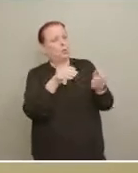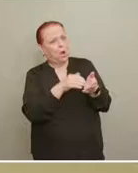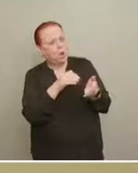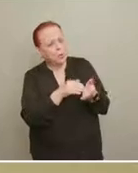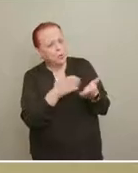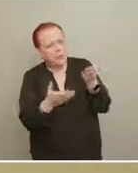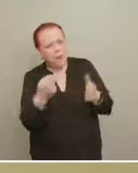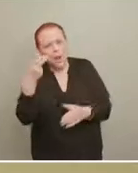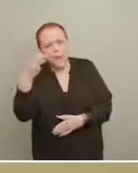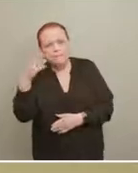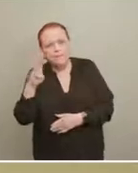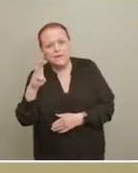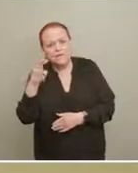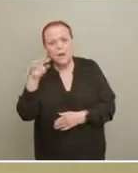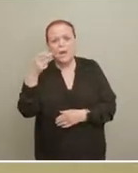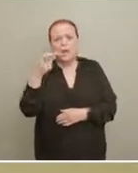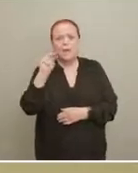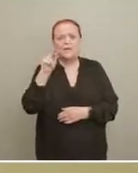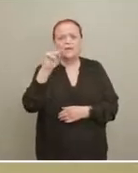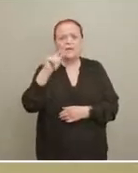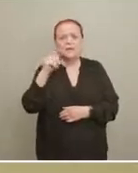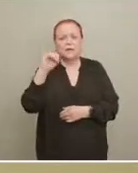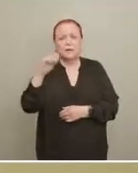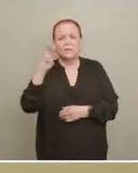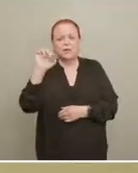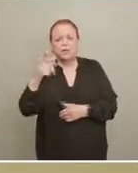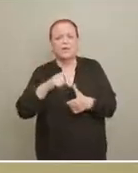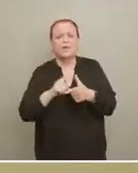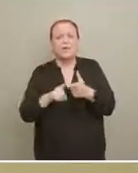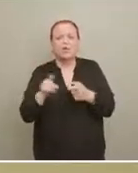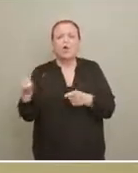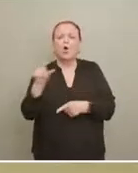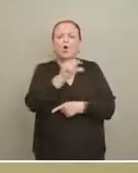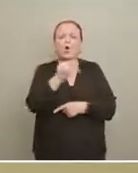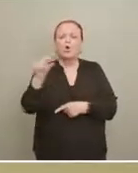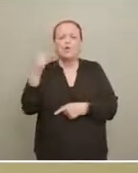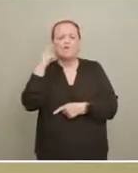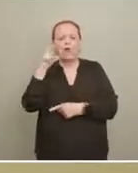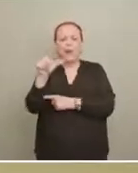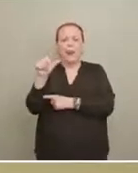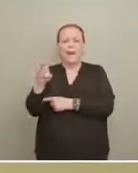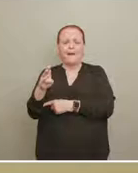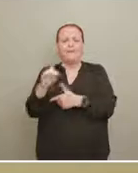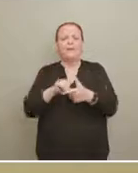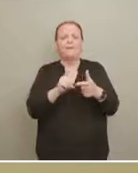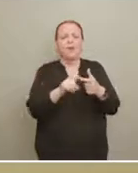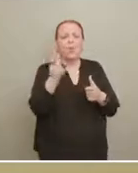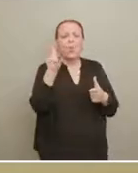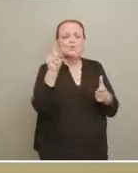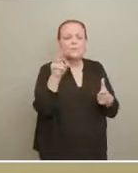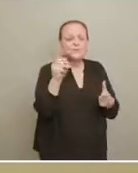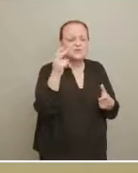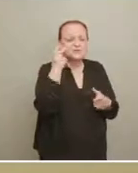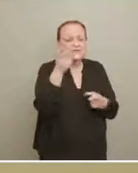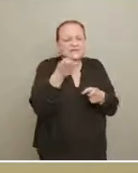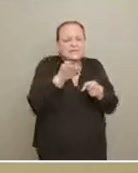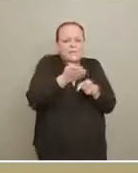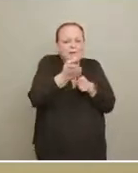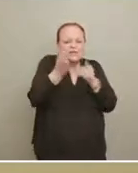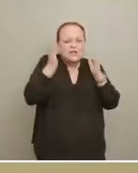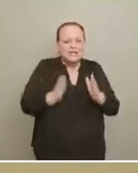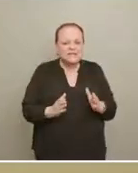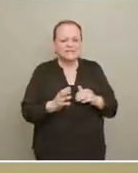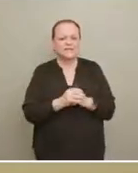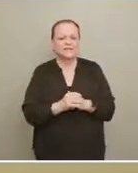Beach, and then you go get your labs in Garden Grove, and then you have to go to Westminster to see your specialist. And that's difficult for those of us who don't